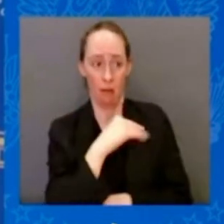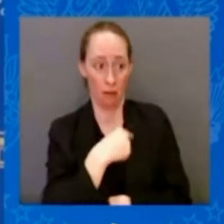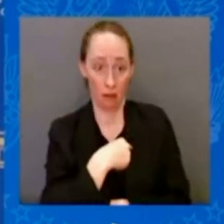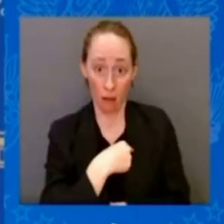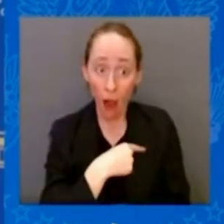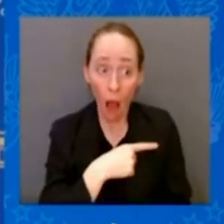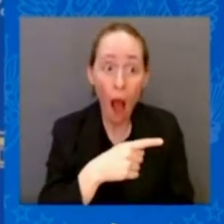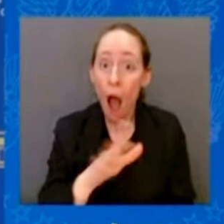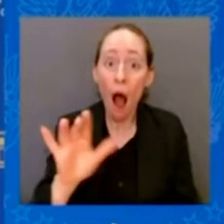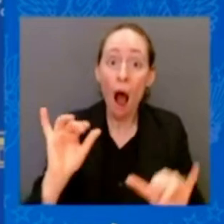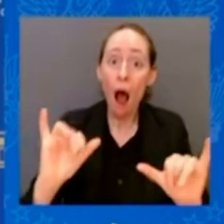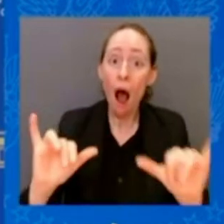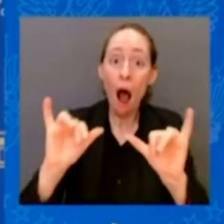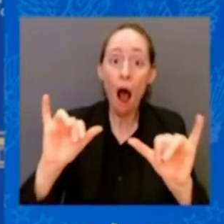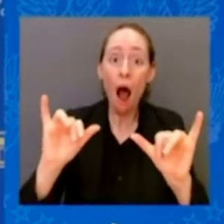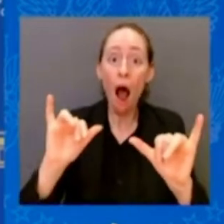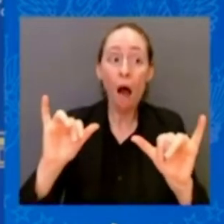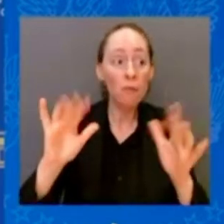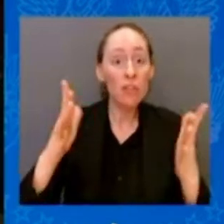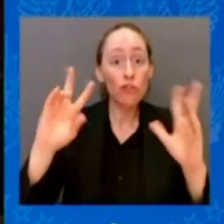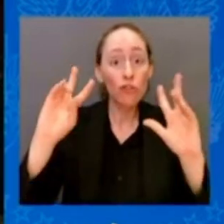up and said, yeah. I said, well, we got a deal.